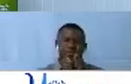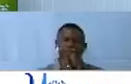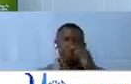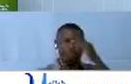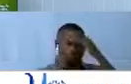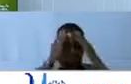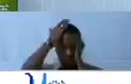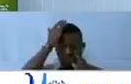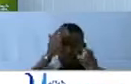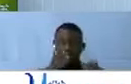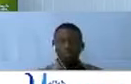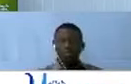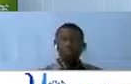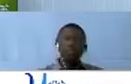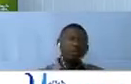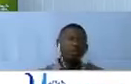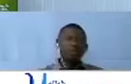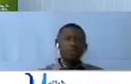intelligence,